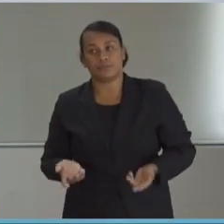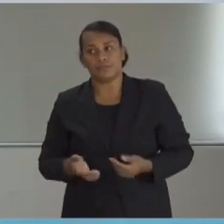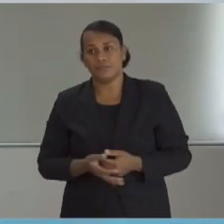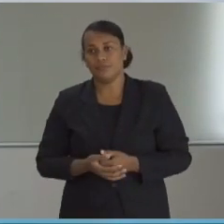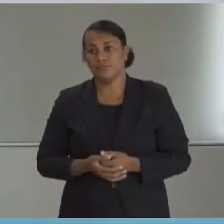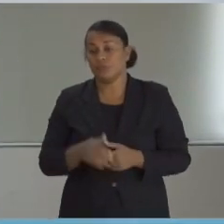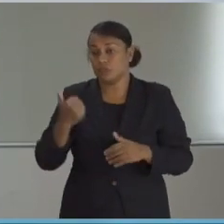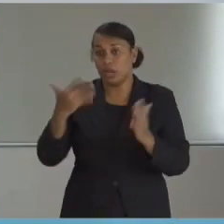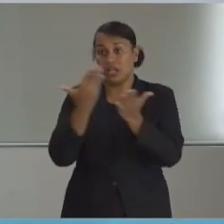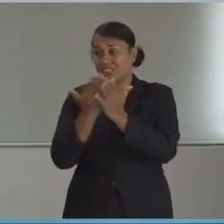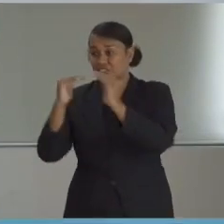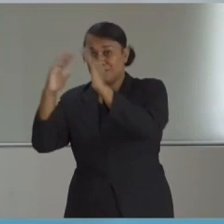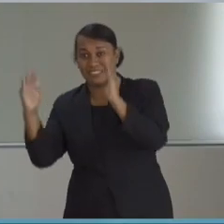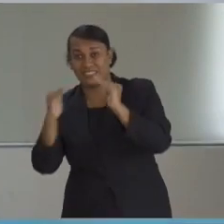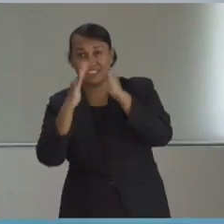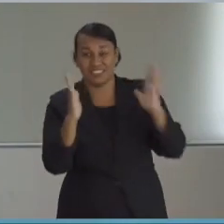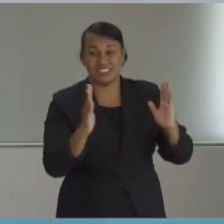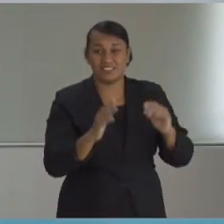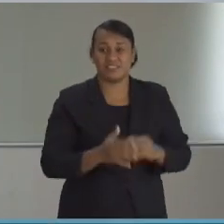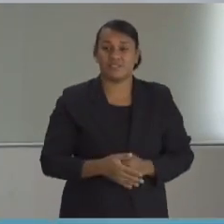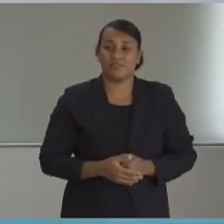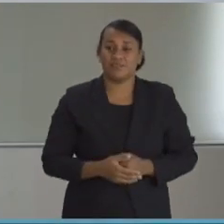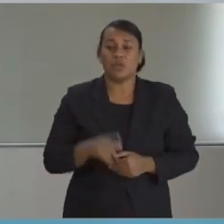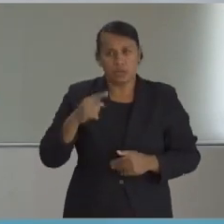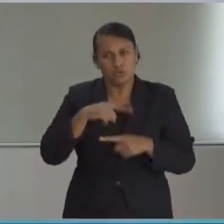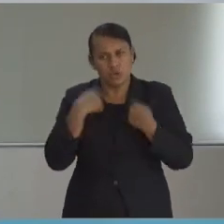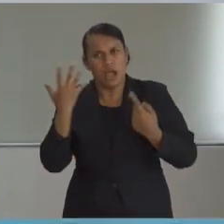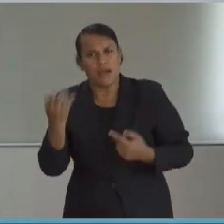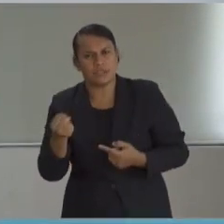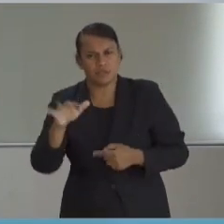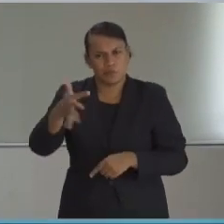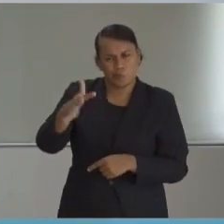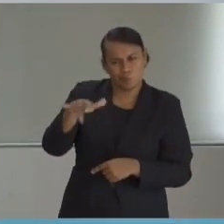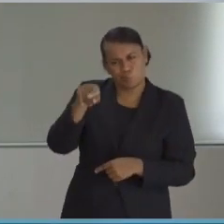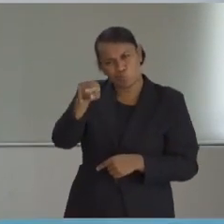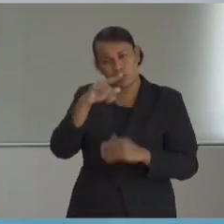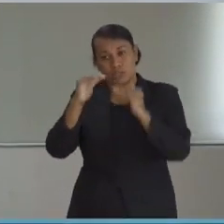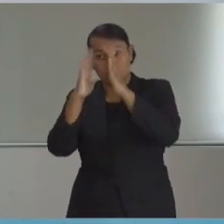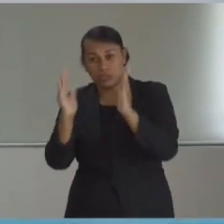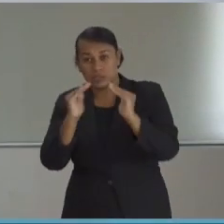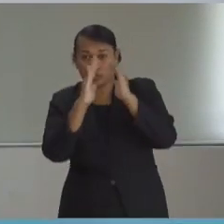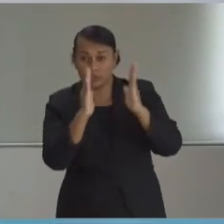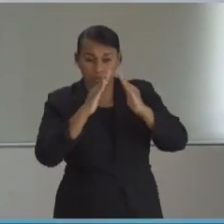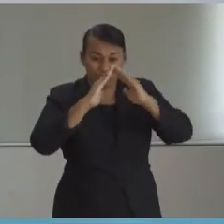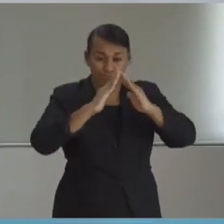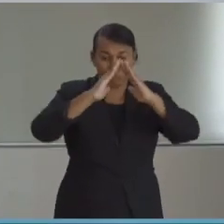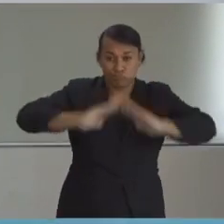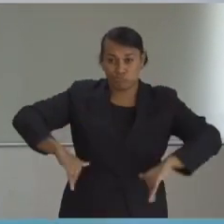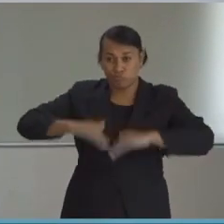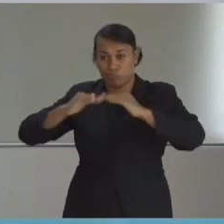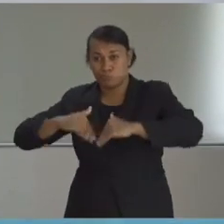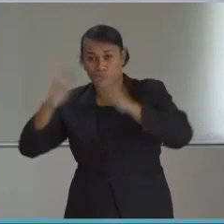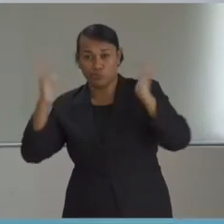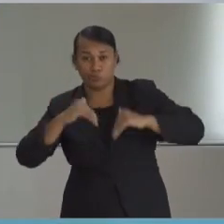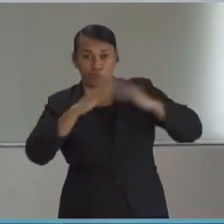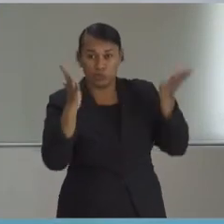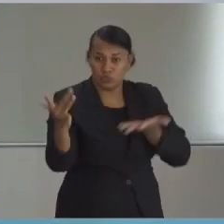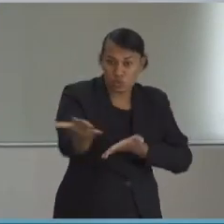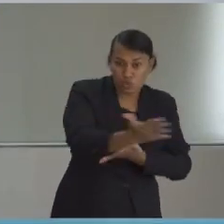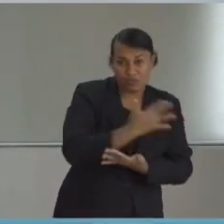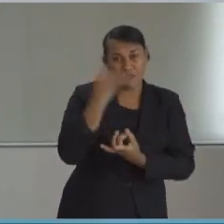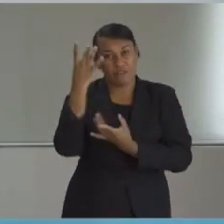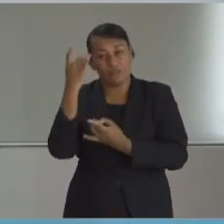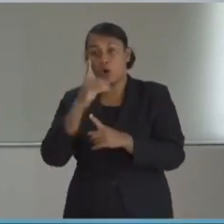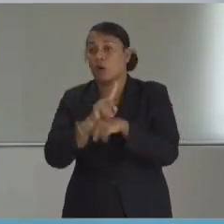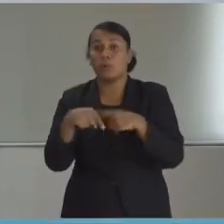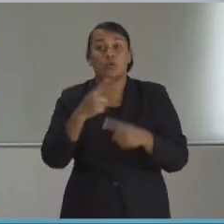shelter, we are collecting information based on the sources that we have already,